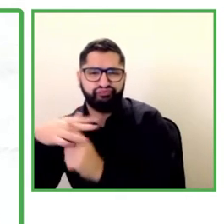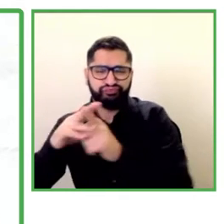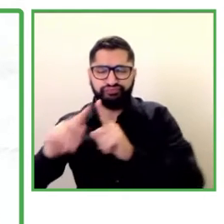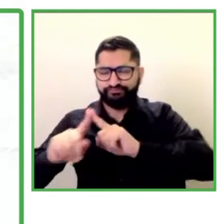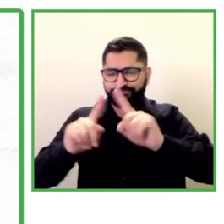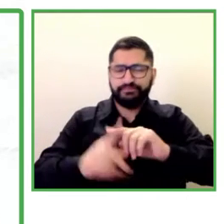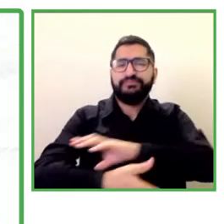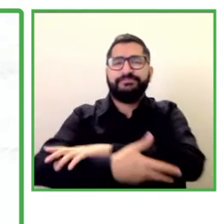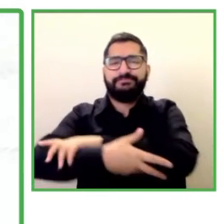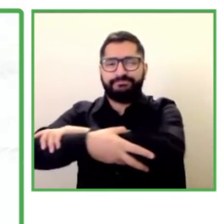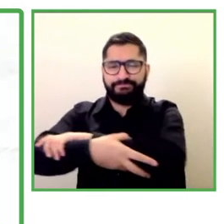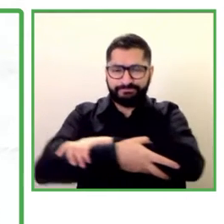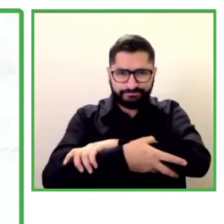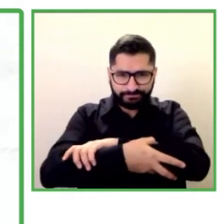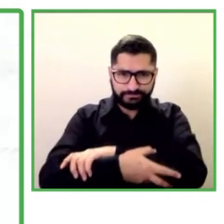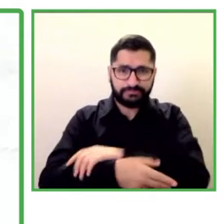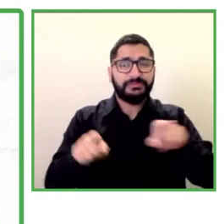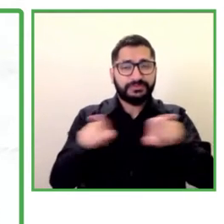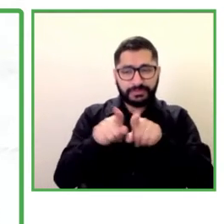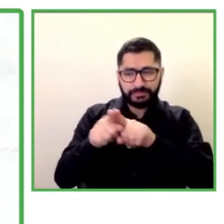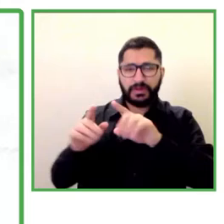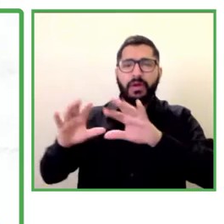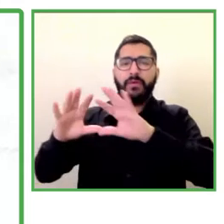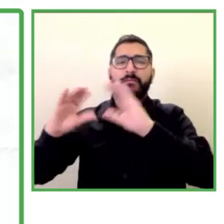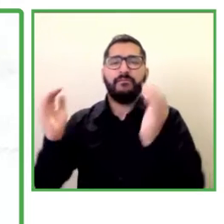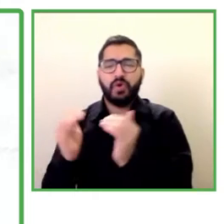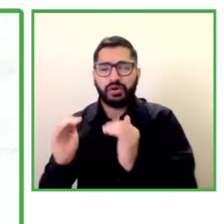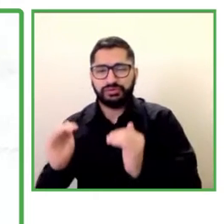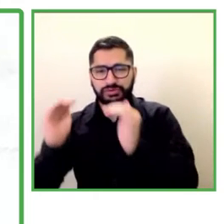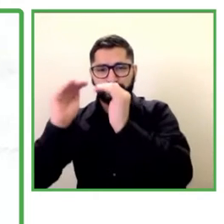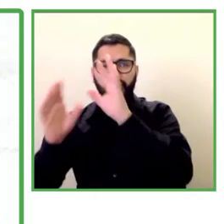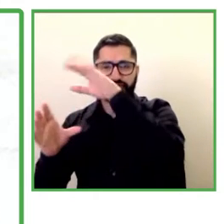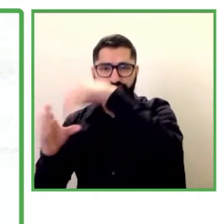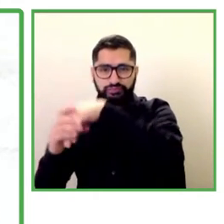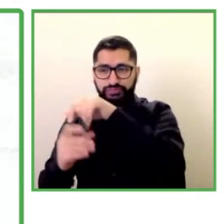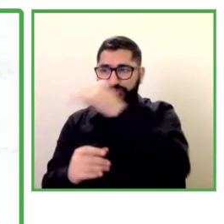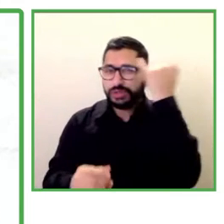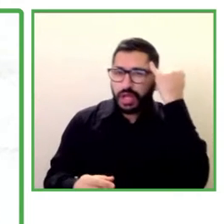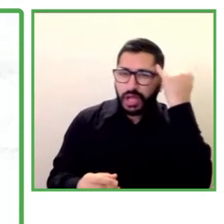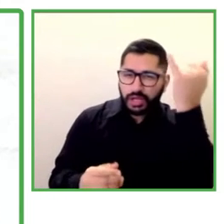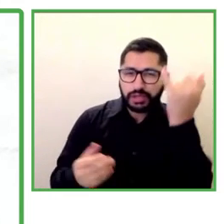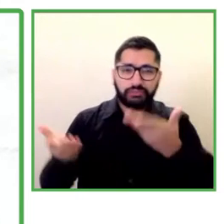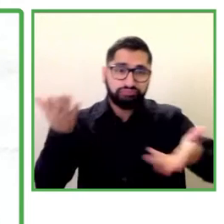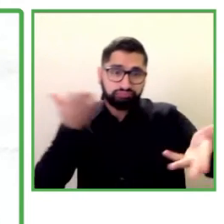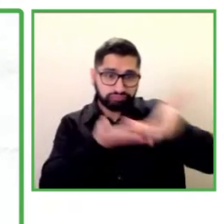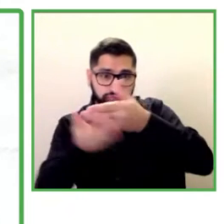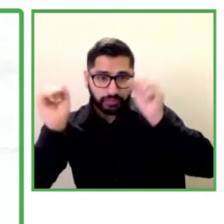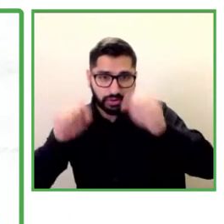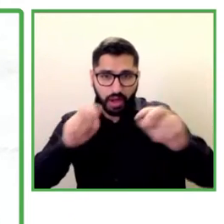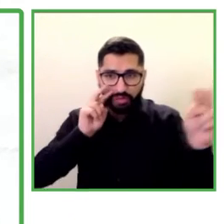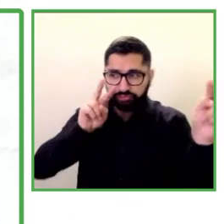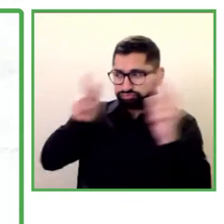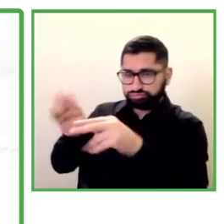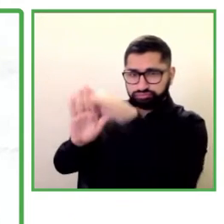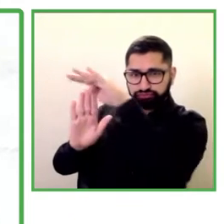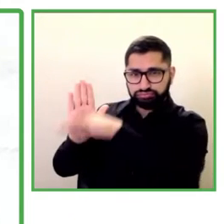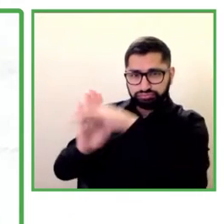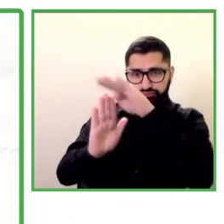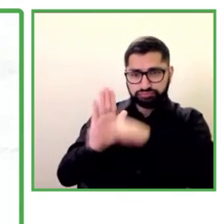and foundations that have joined us as well in this initiative. As you can see, little by little, this